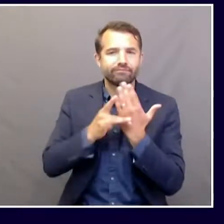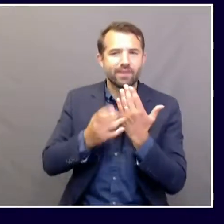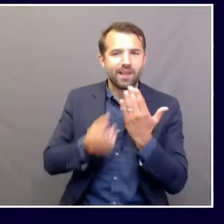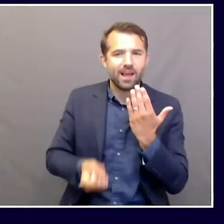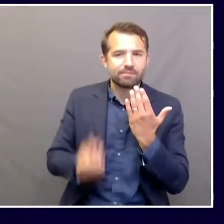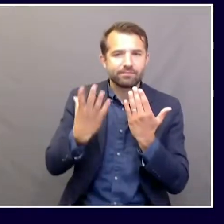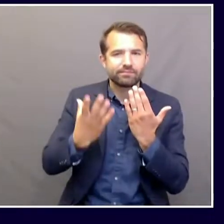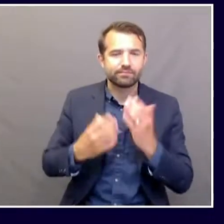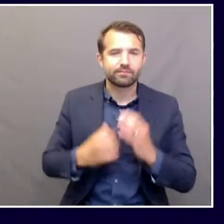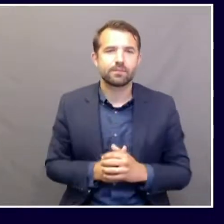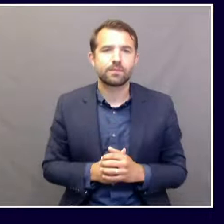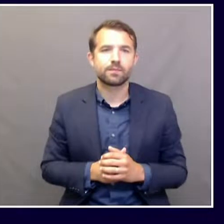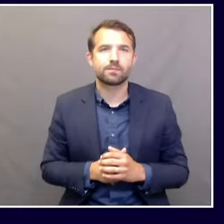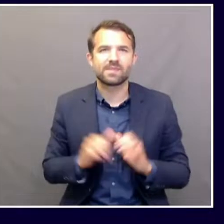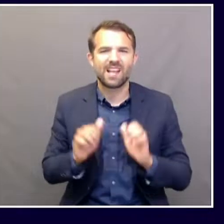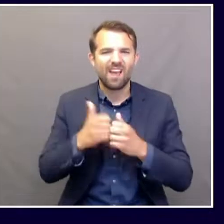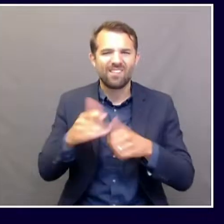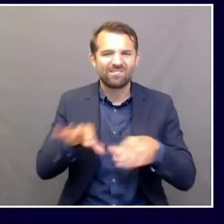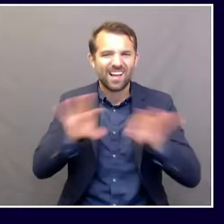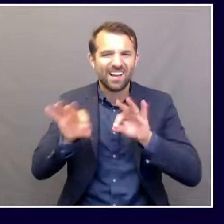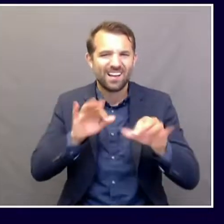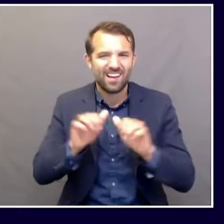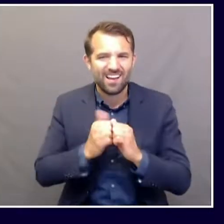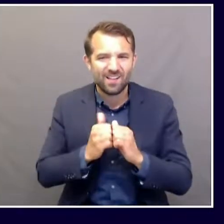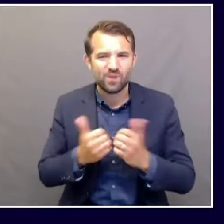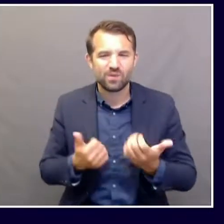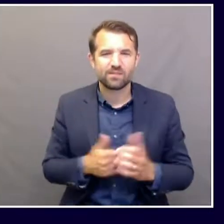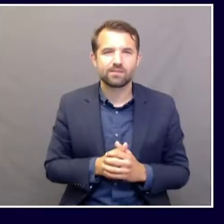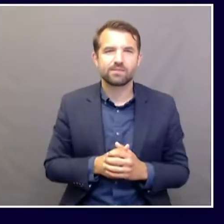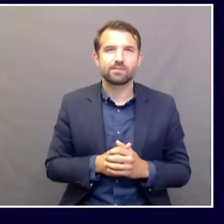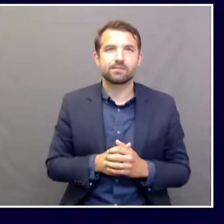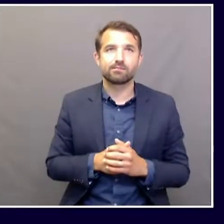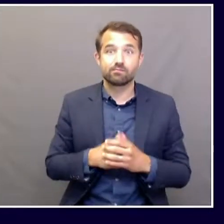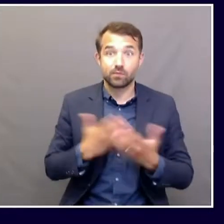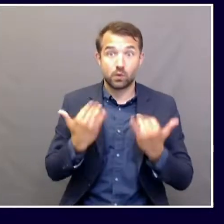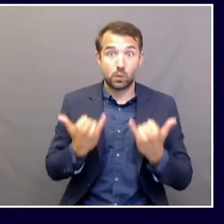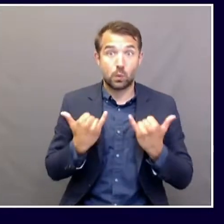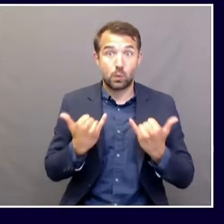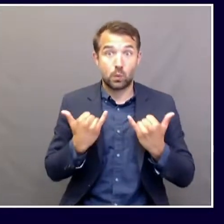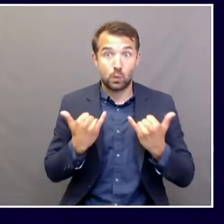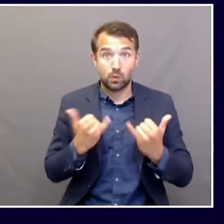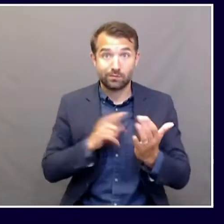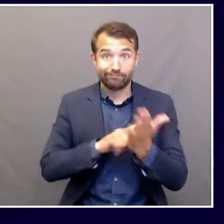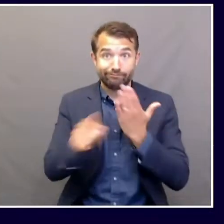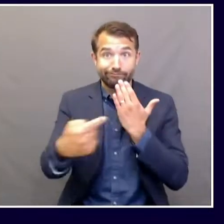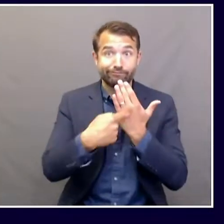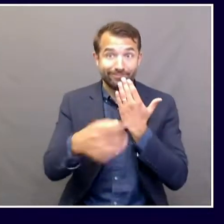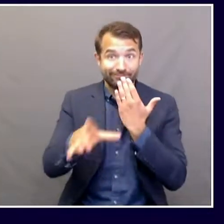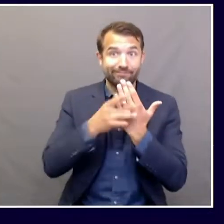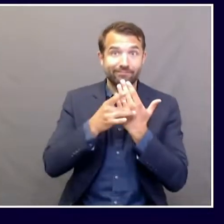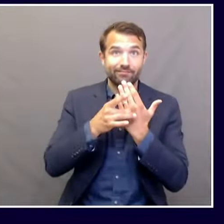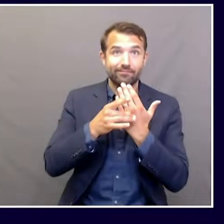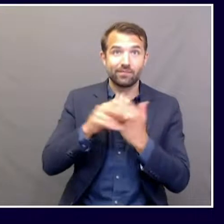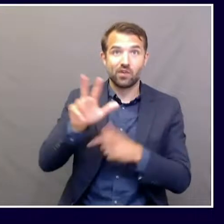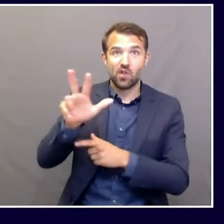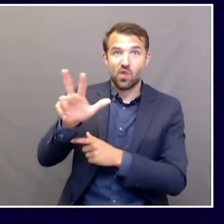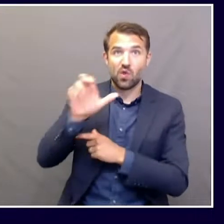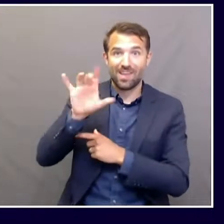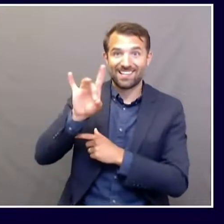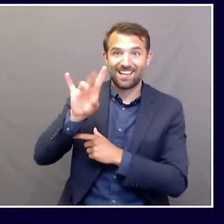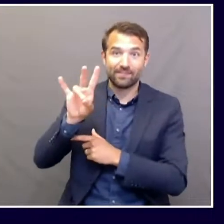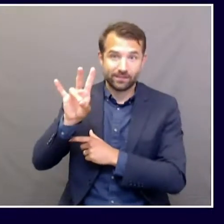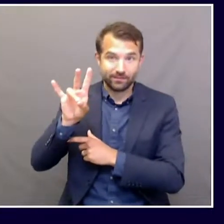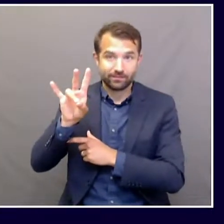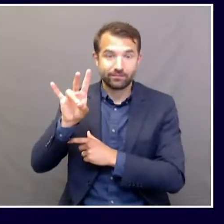Jessica. The current number of breakthrough cases in Maine is 387. I have to do